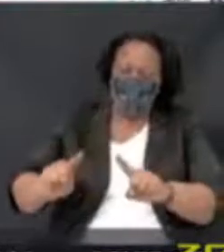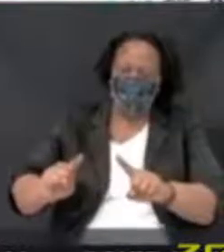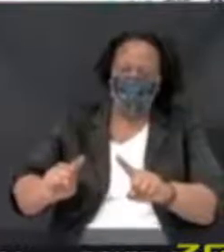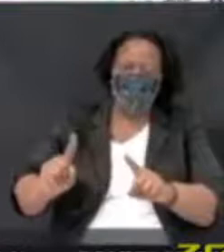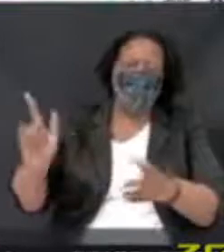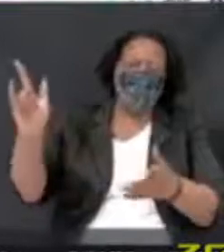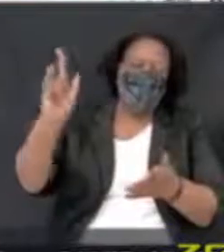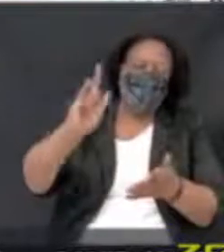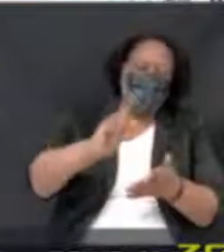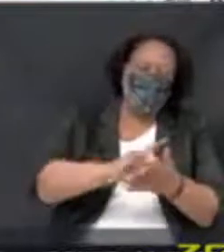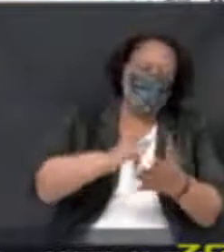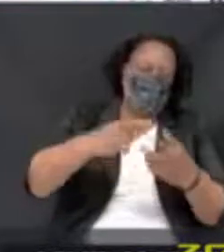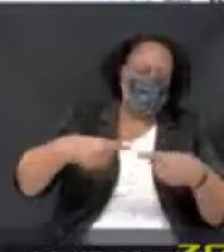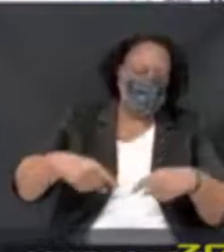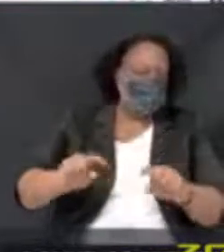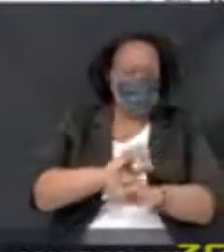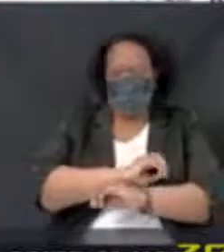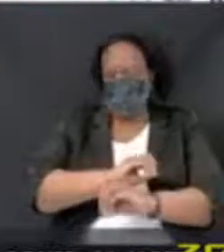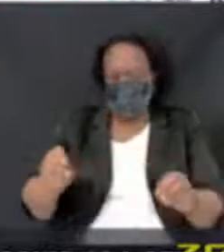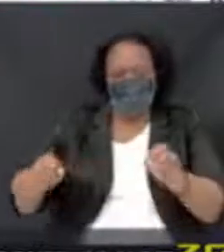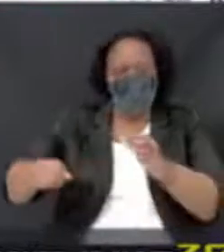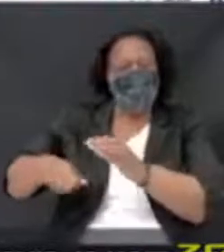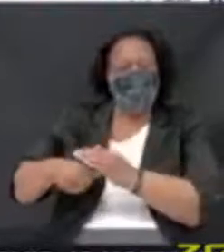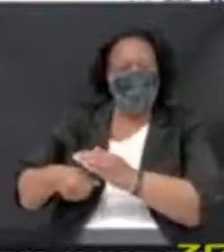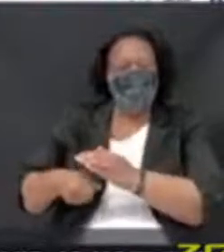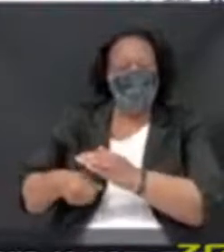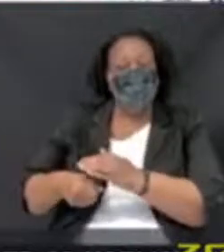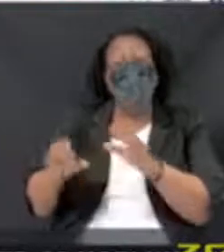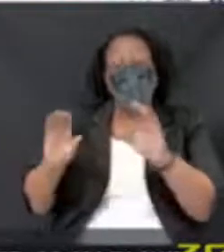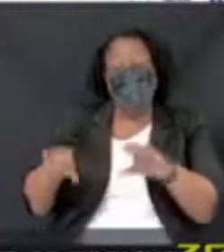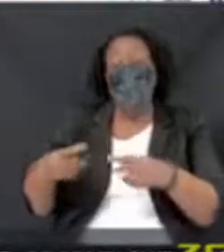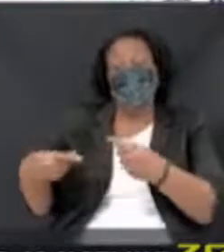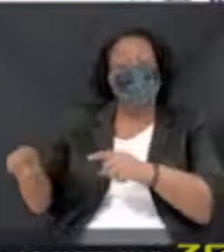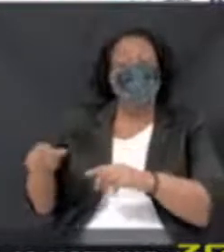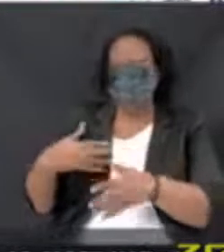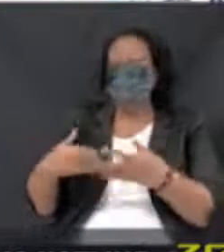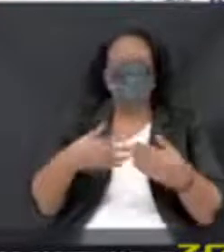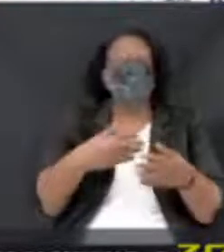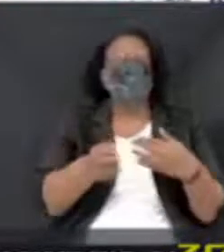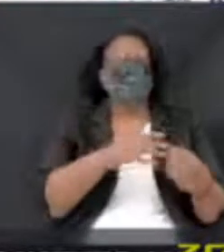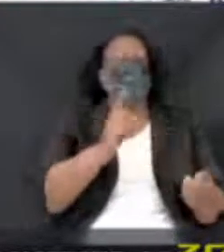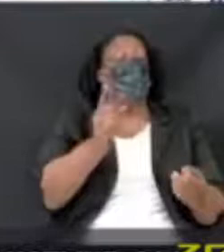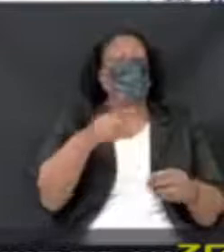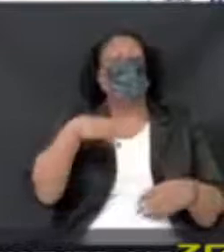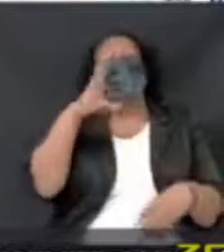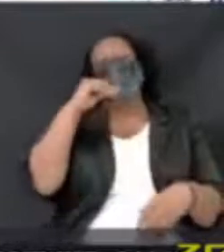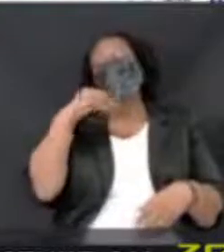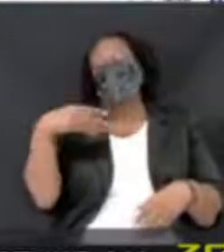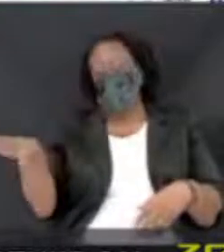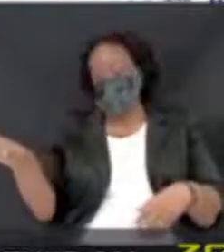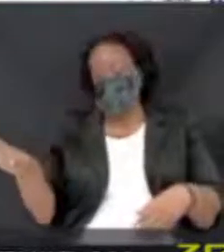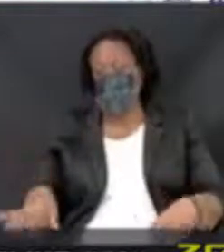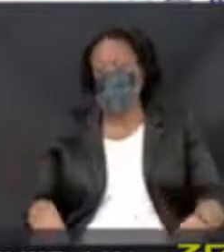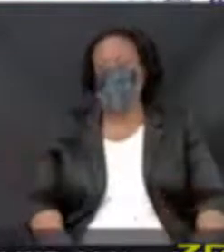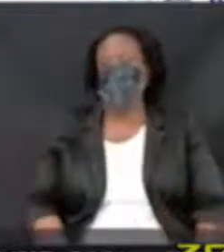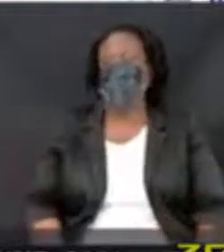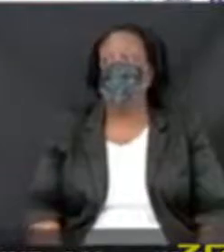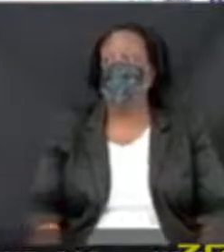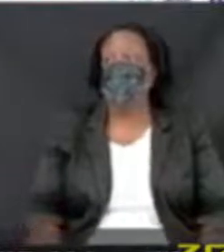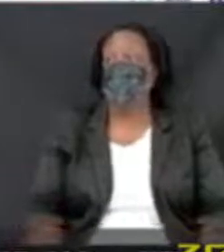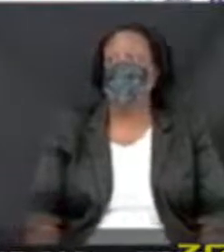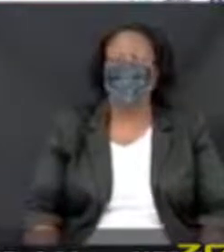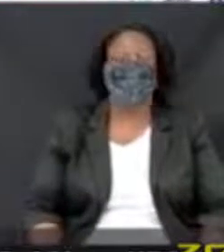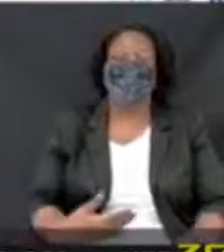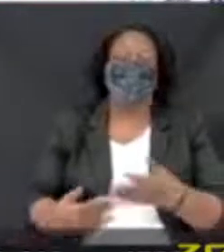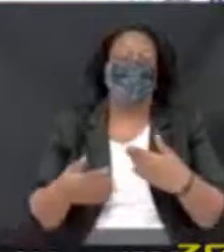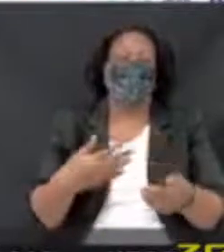approved and implemented, anyone could go to an Airbnb, just like anyone who lands can go to any hotel, can go to any household, to any